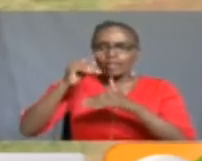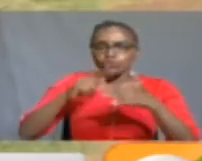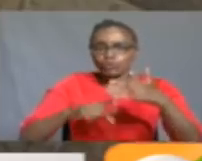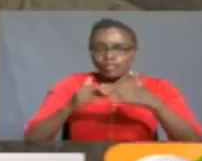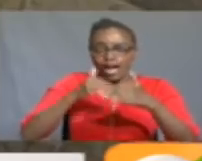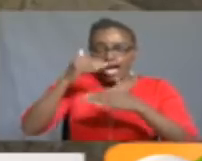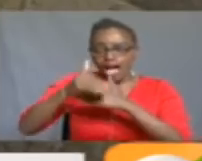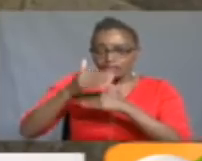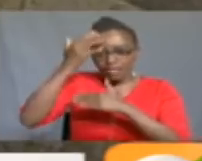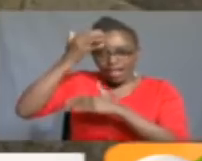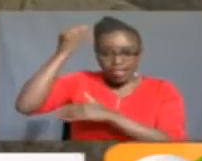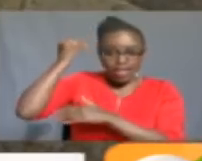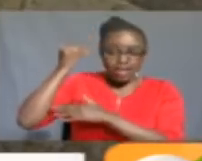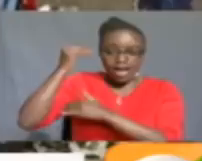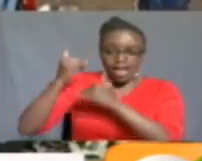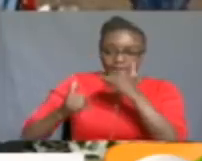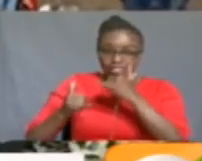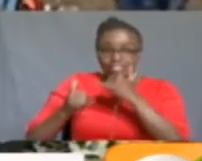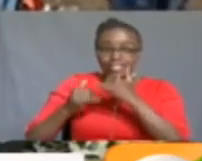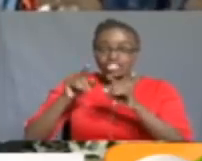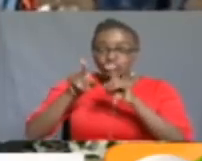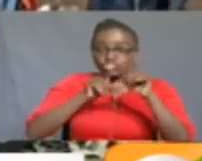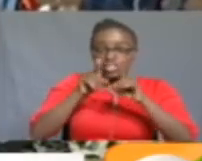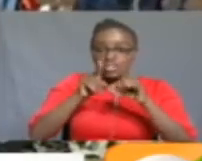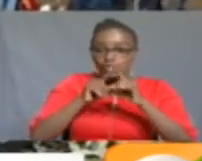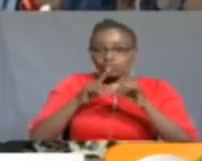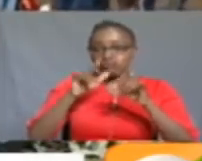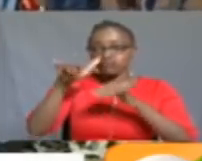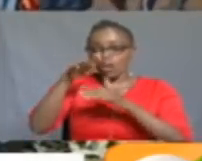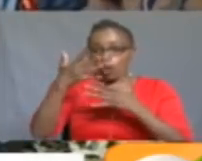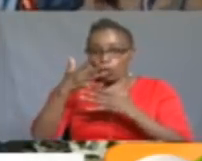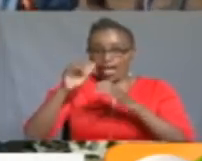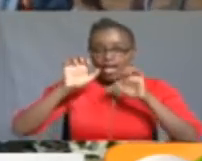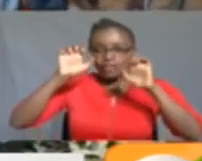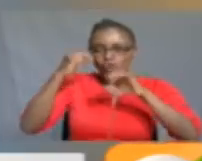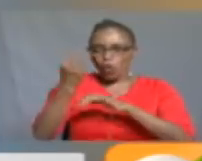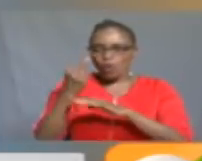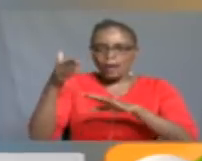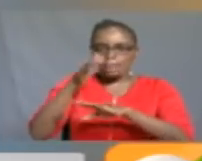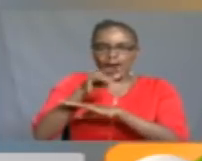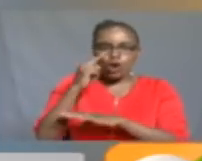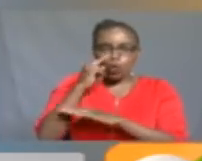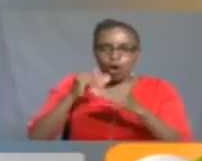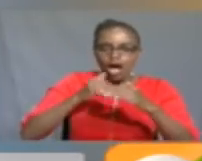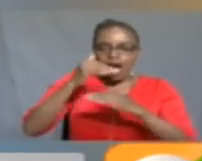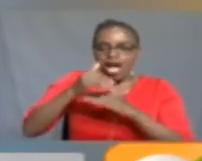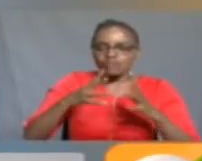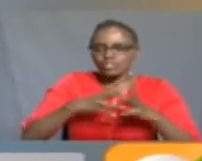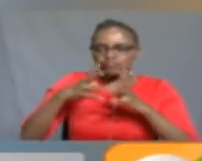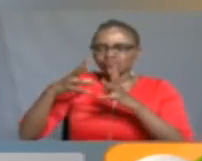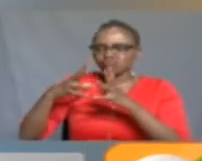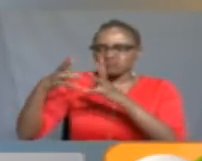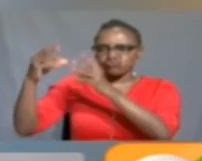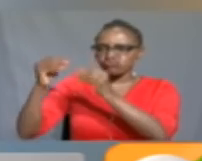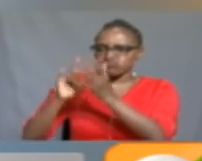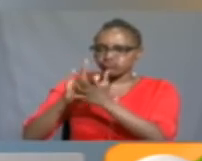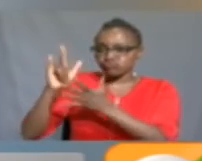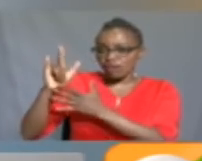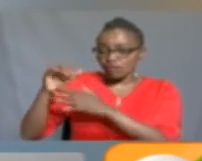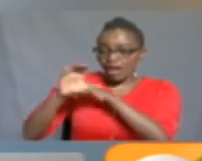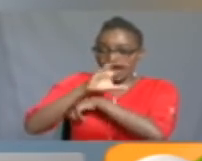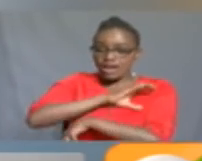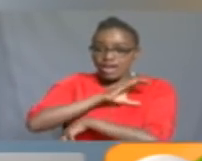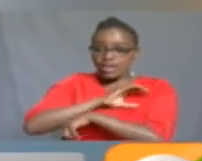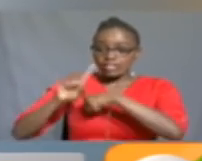after Florence ended her journey in tragedy in the skies of Ethiopia. She was only just returning home after leaving the country for Canada 6 years ago.